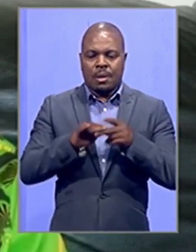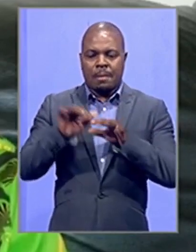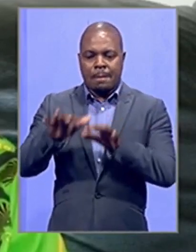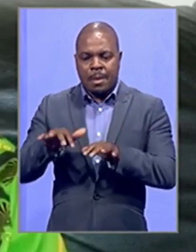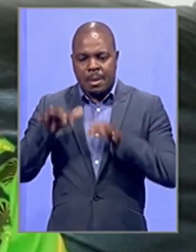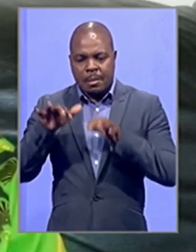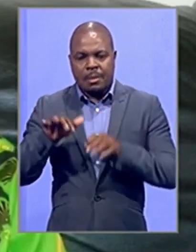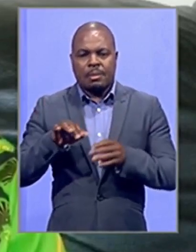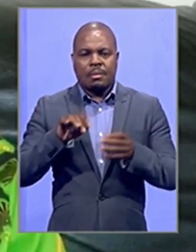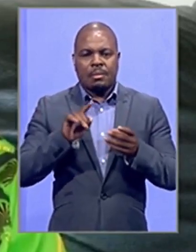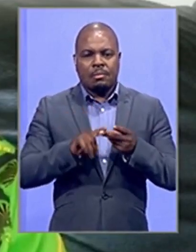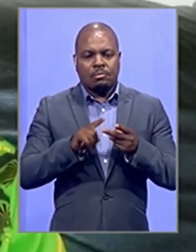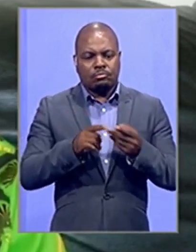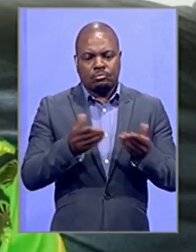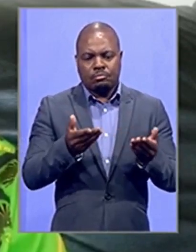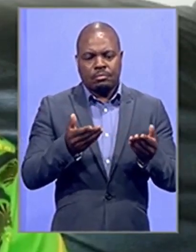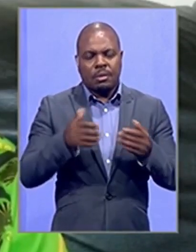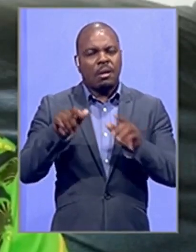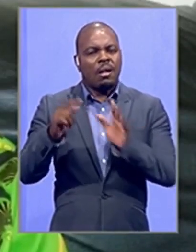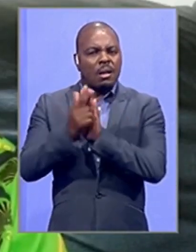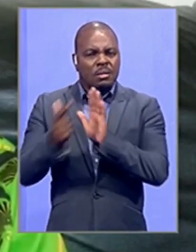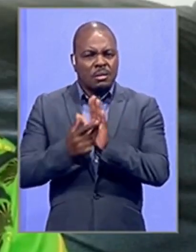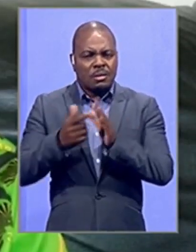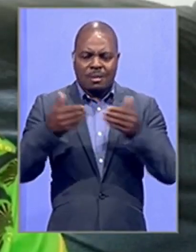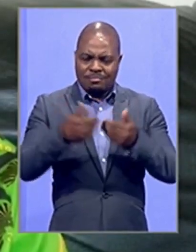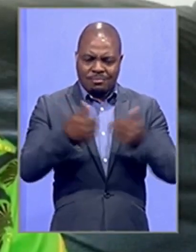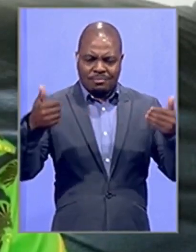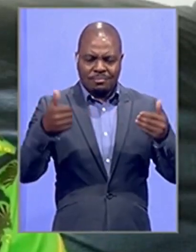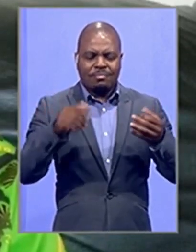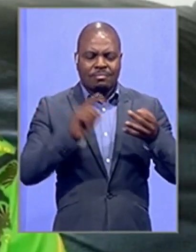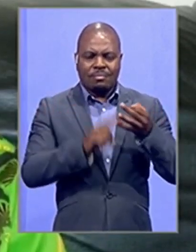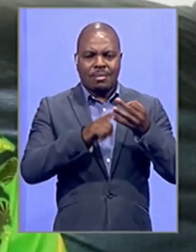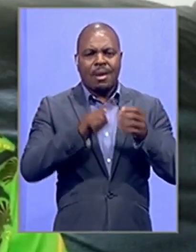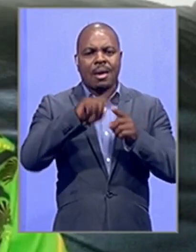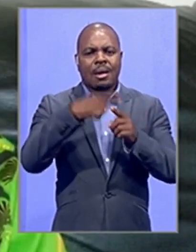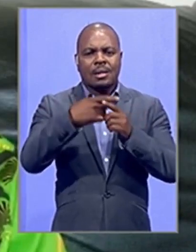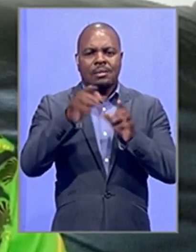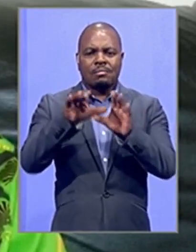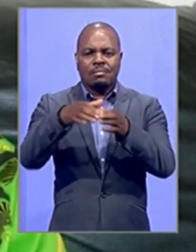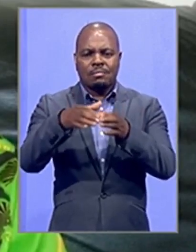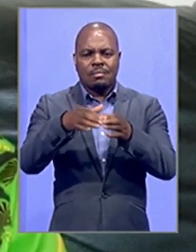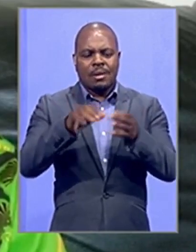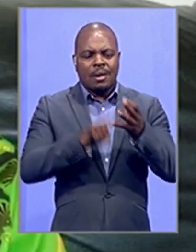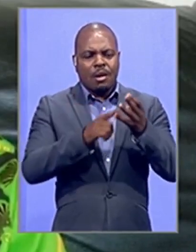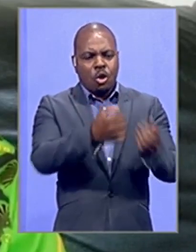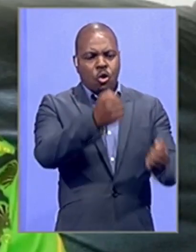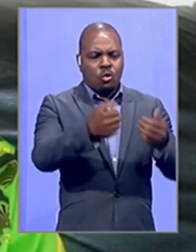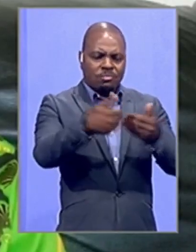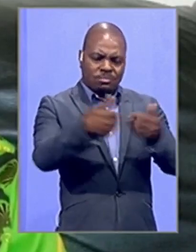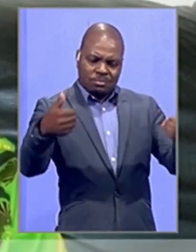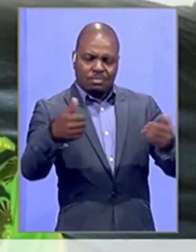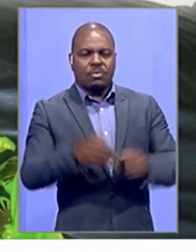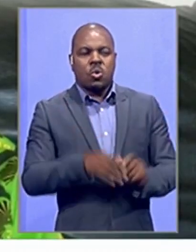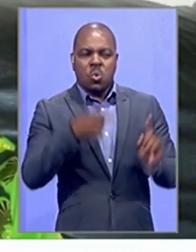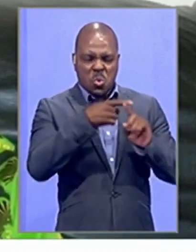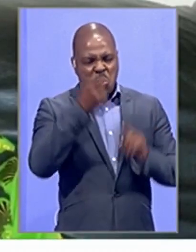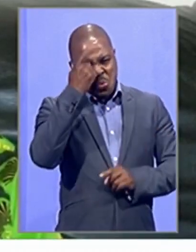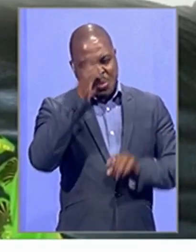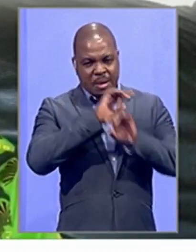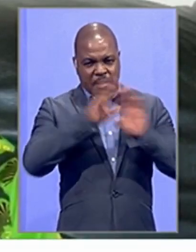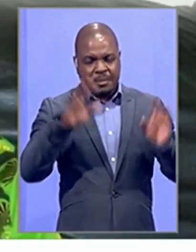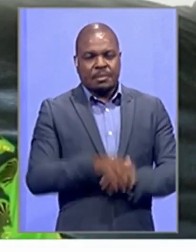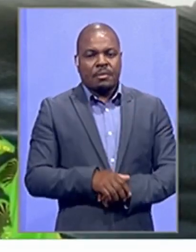parliament as the legislature, the executive, and the judiciary. As